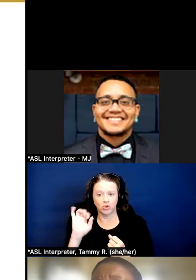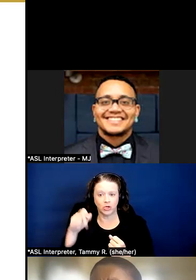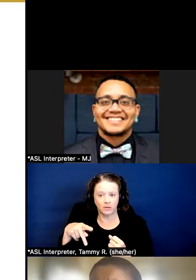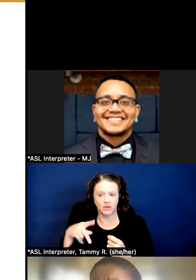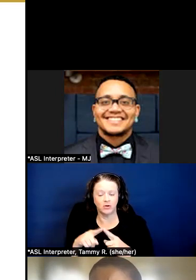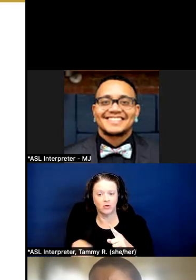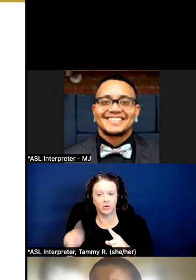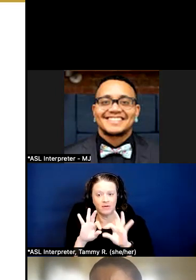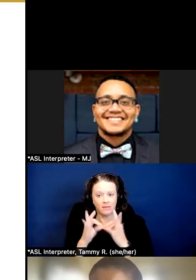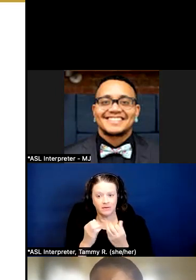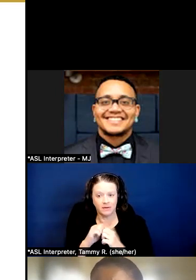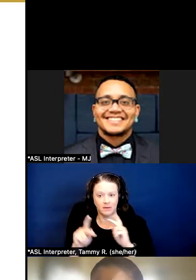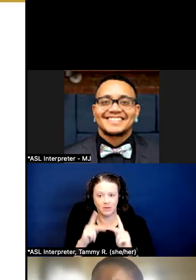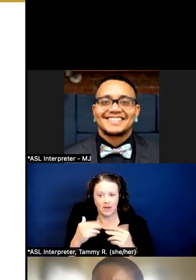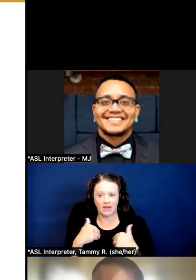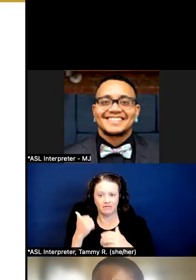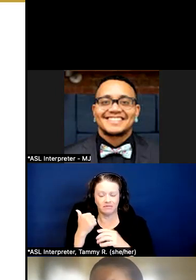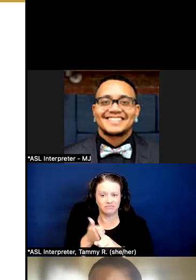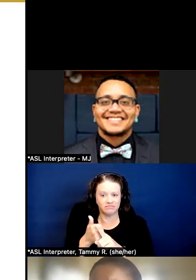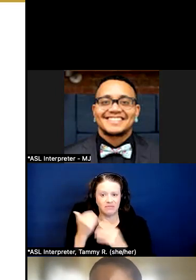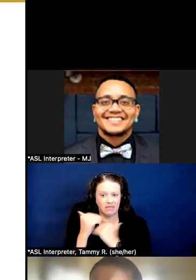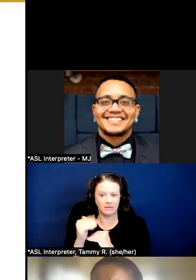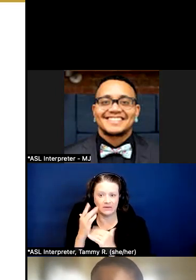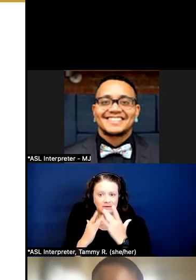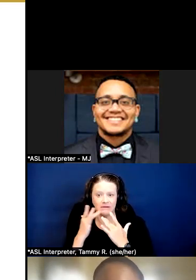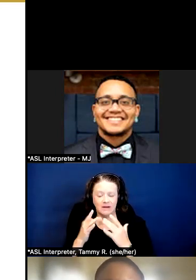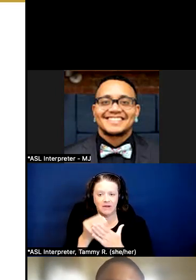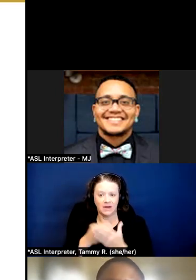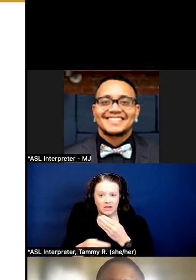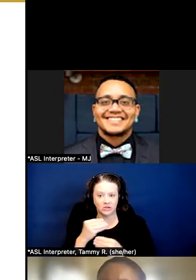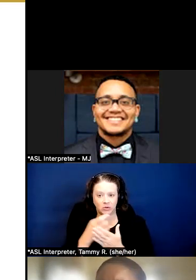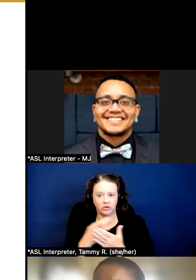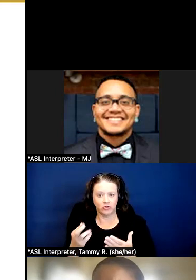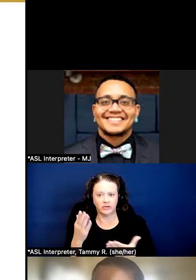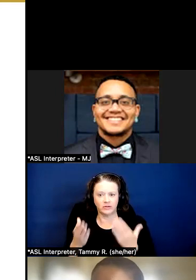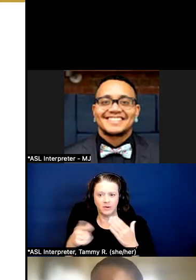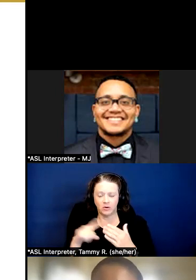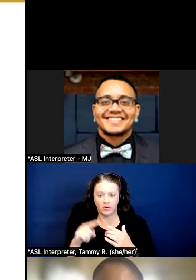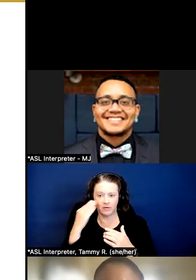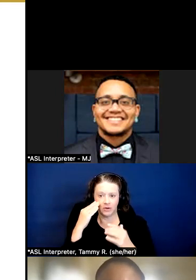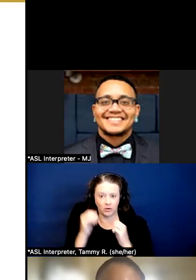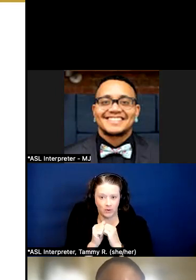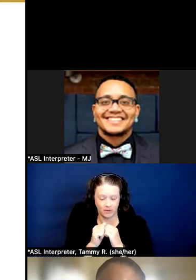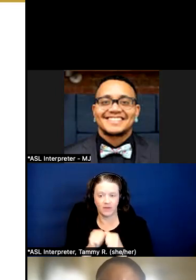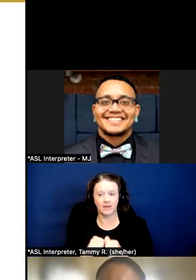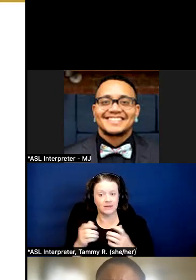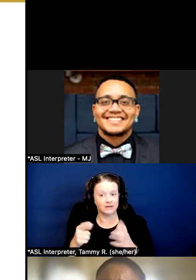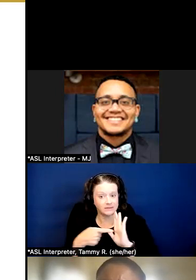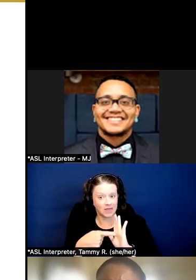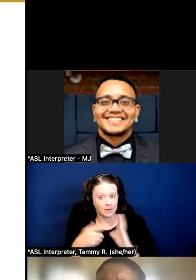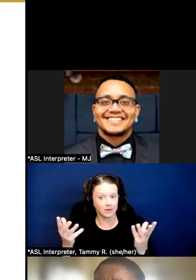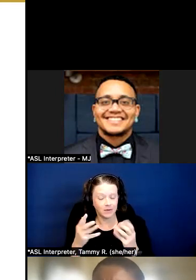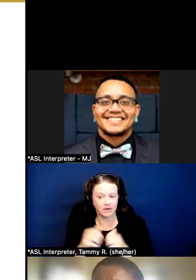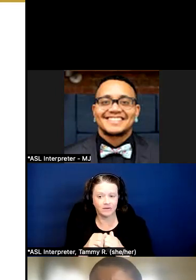have limited financial resources that you all may be familiar with. An example of that effort would be the Greater